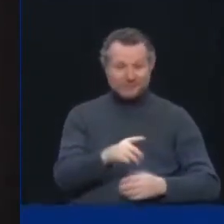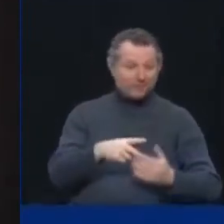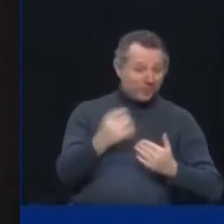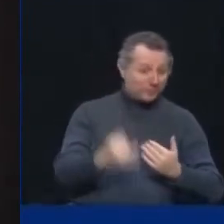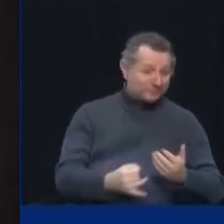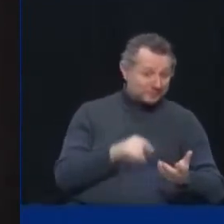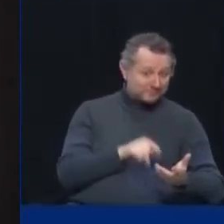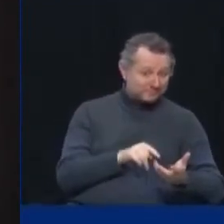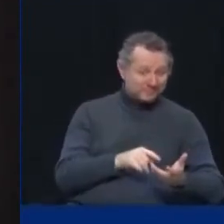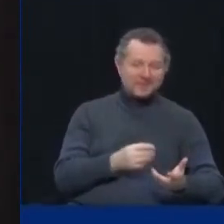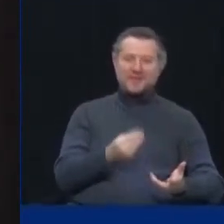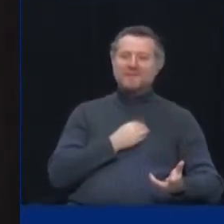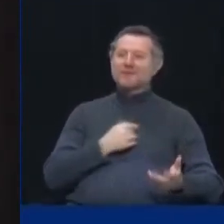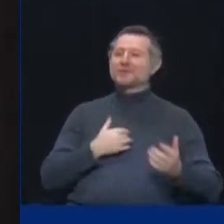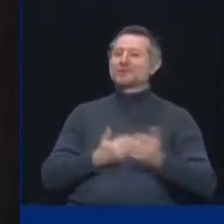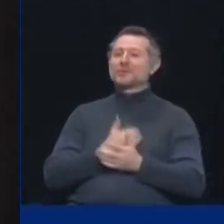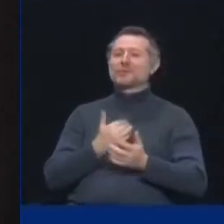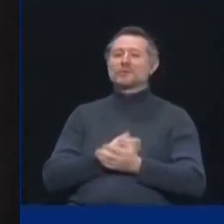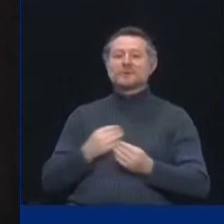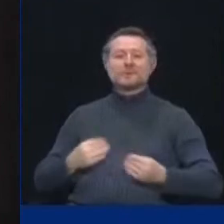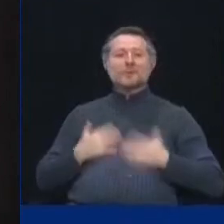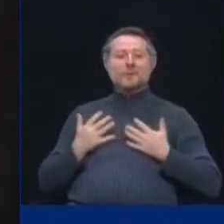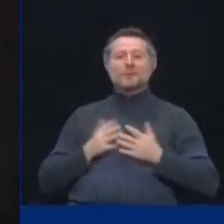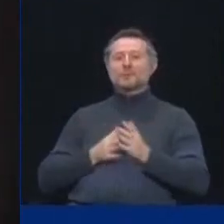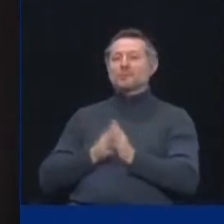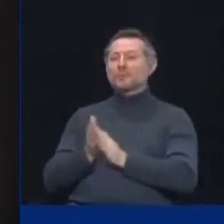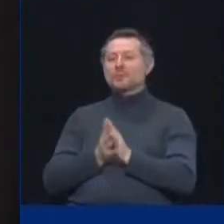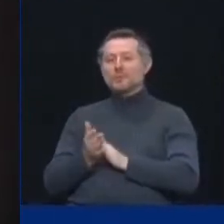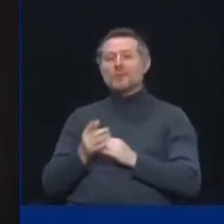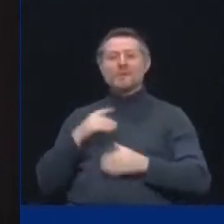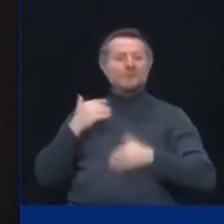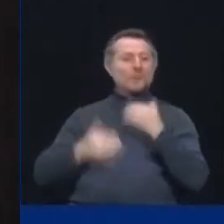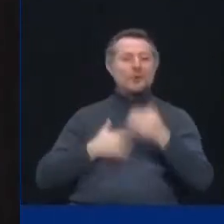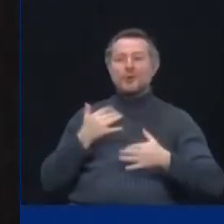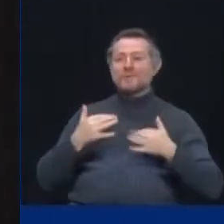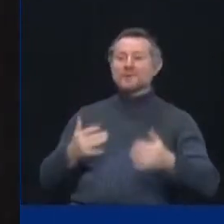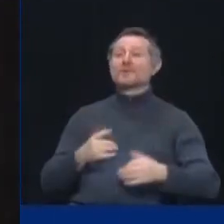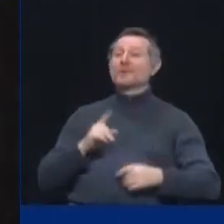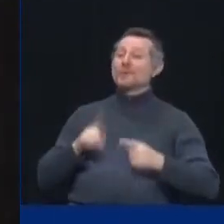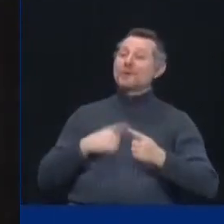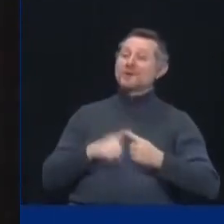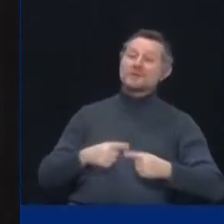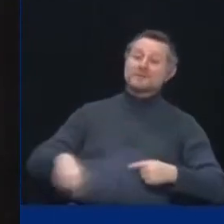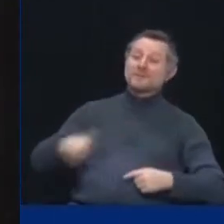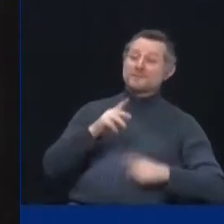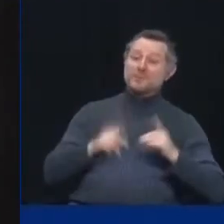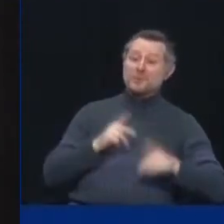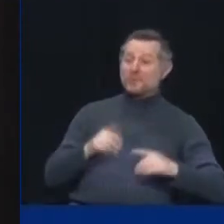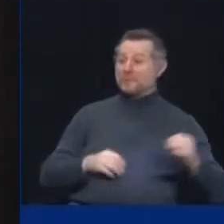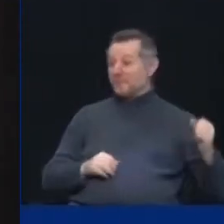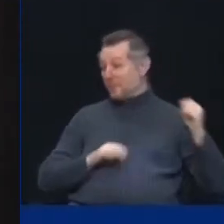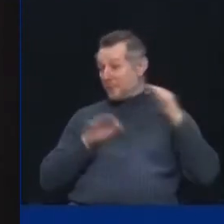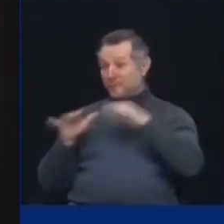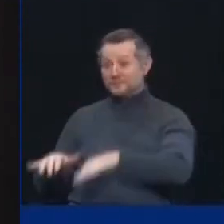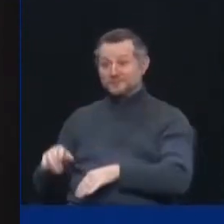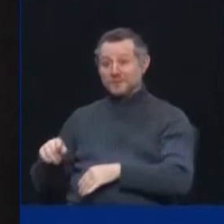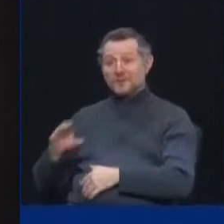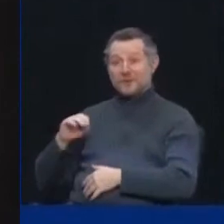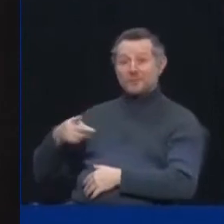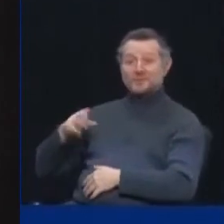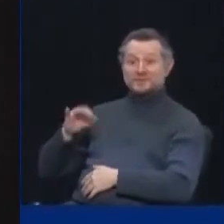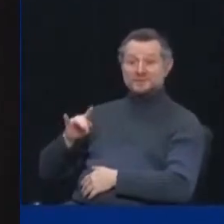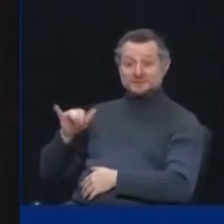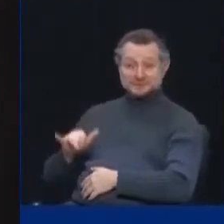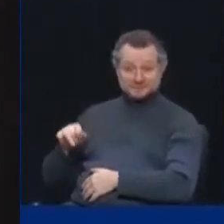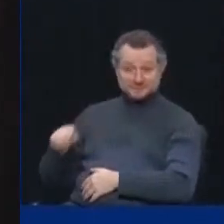rejuvenation here, that we're going to move ahead. When the people came to Co-op City, they realized